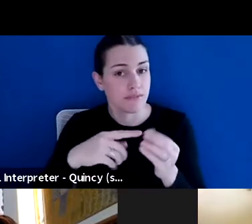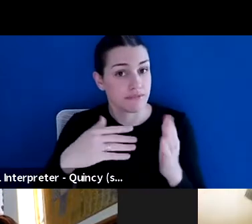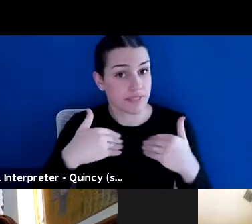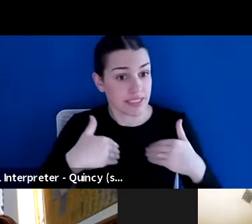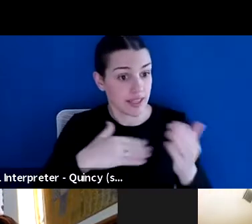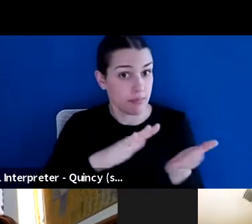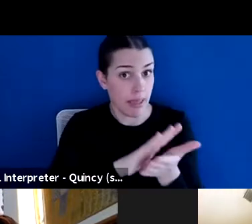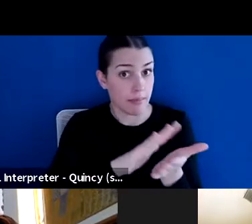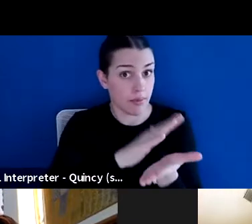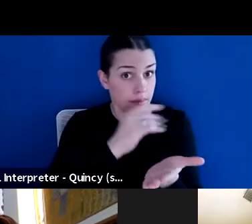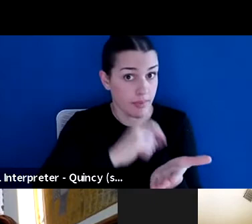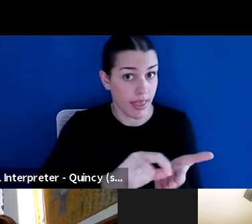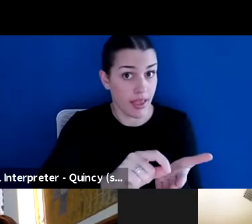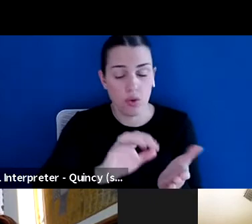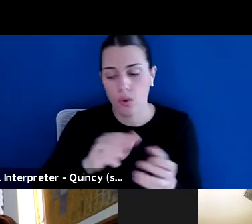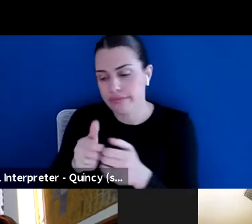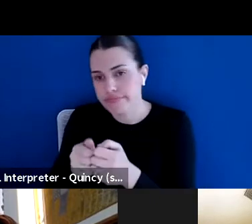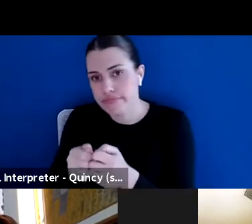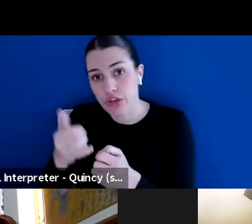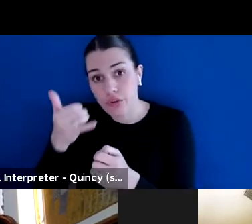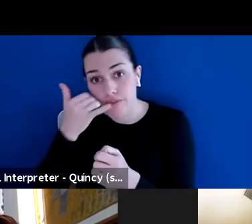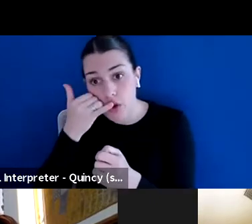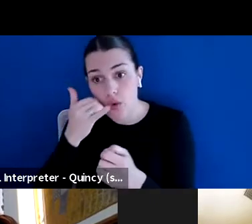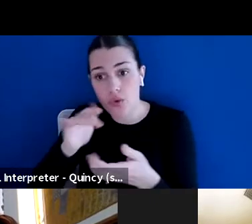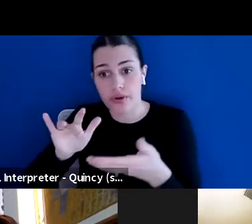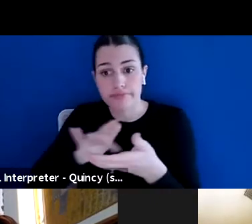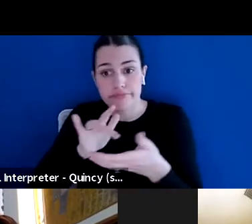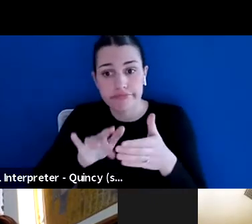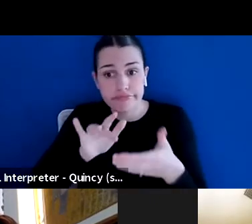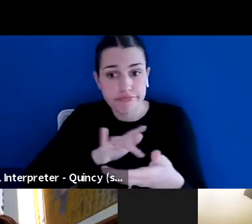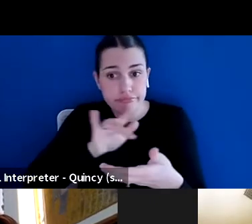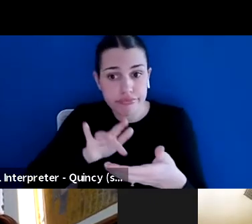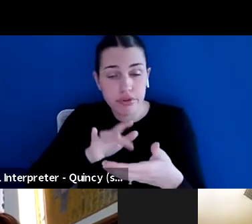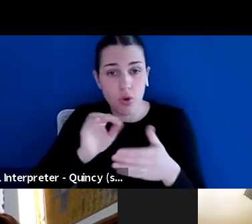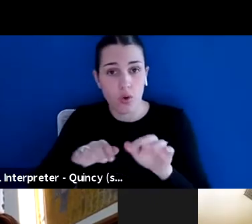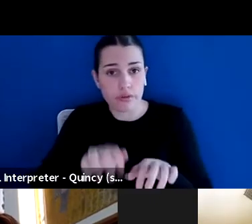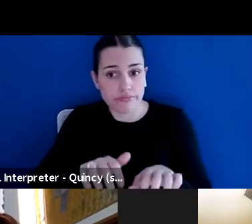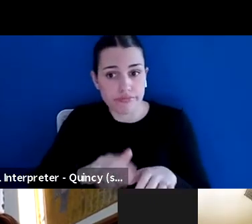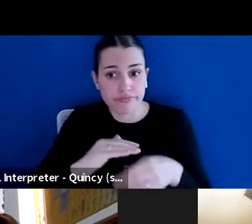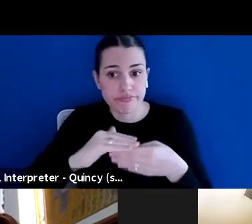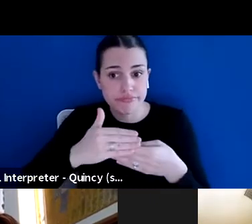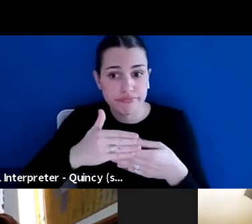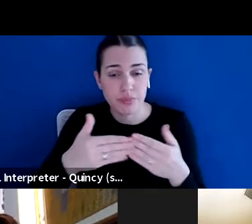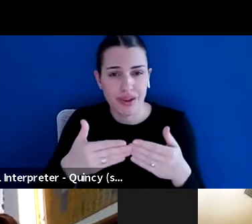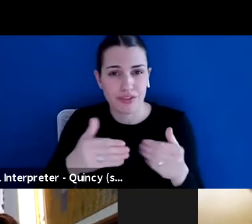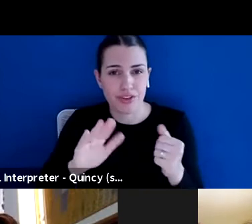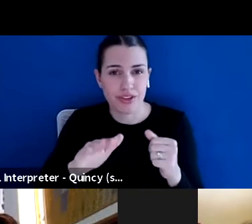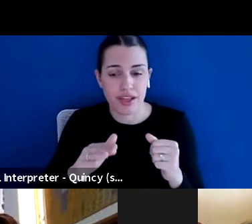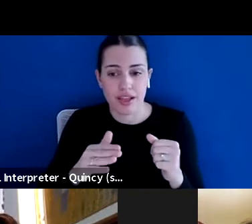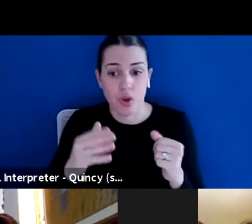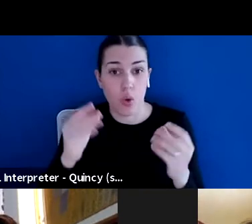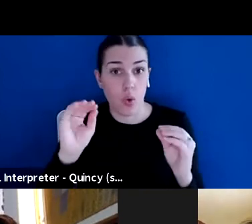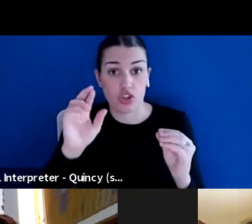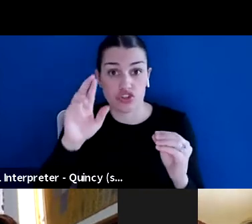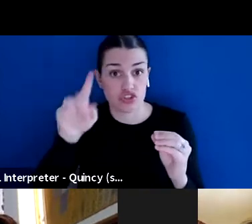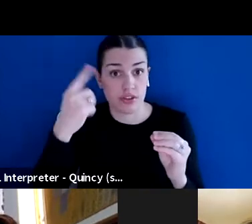paper. It can even be typing on your phone or a different device. Find whatever method works the best for you and makes the most sense. You can even just think about it. You